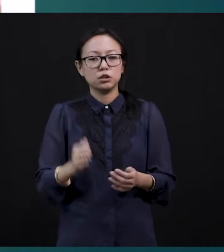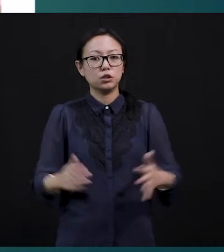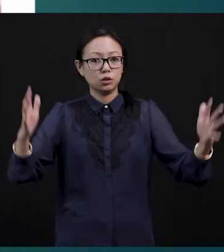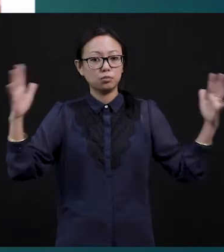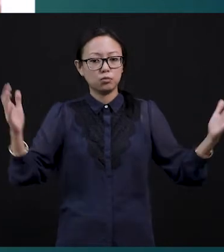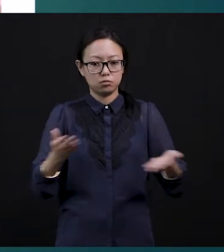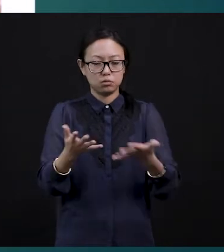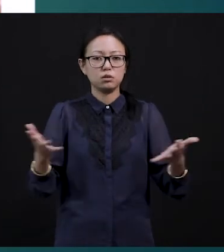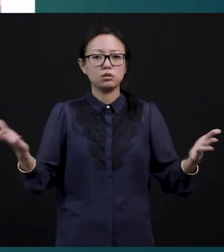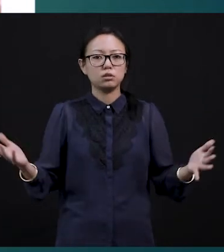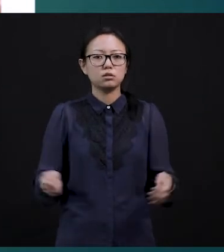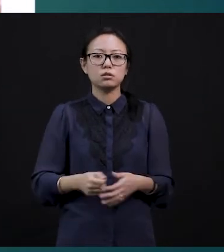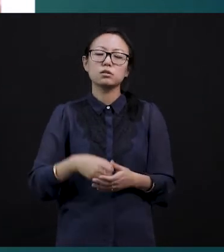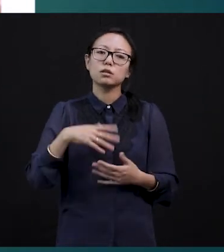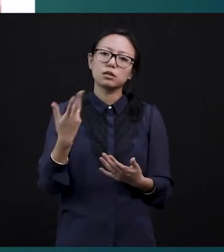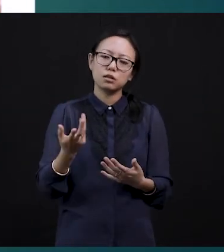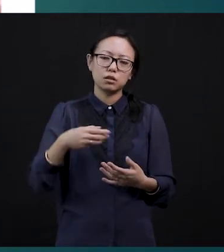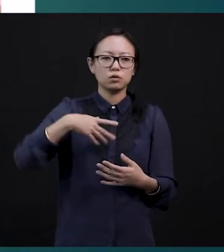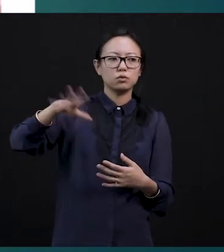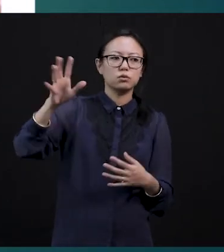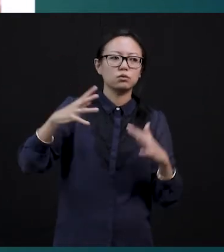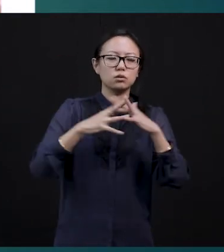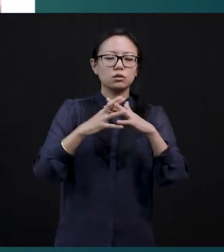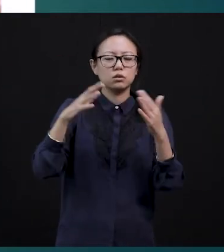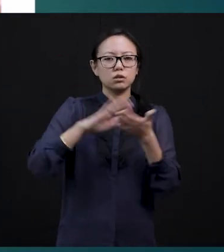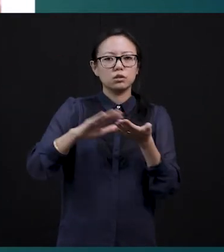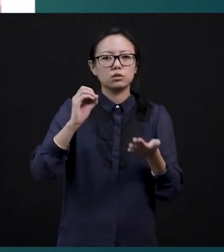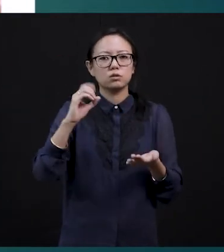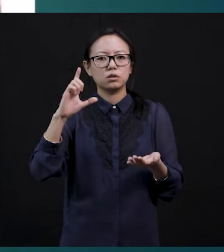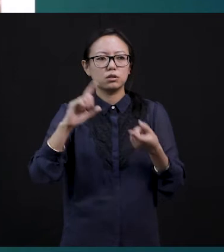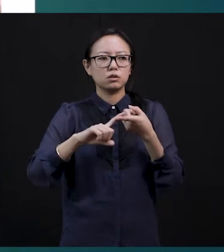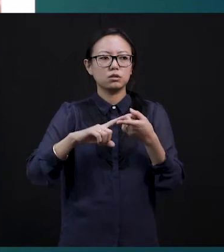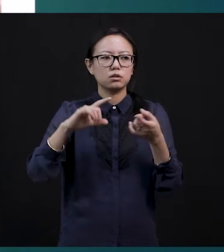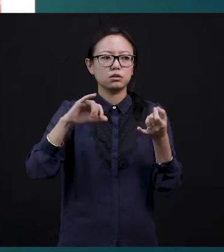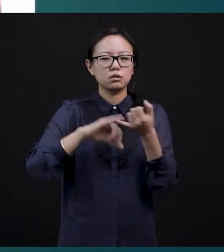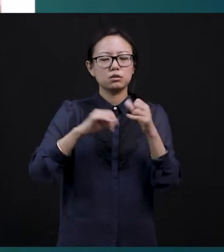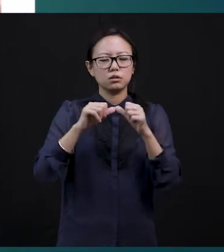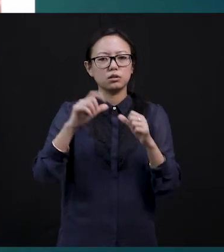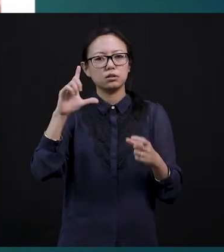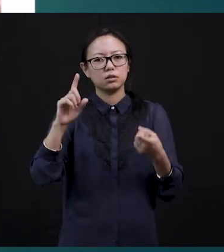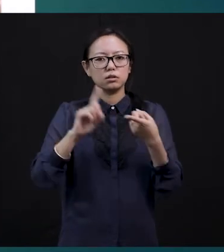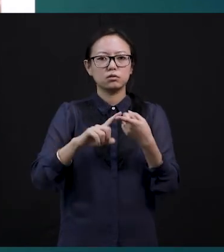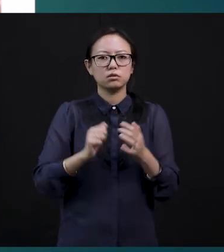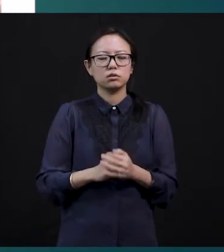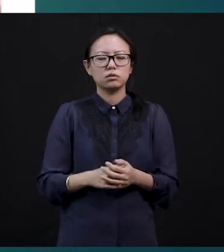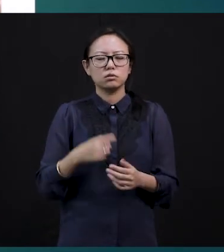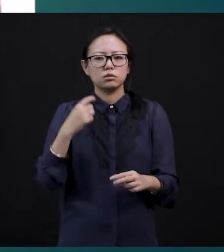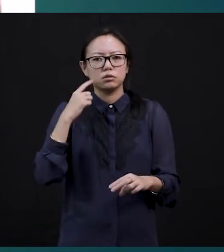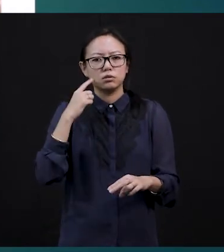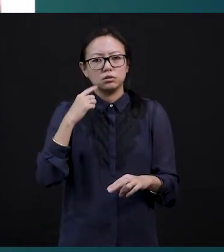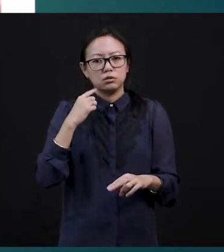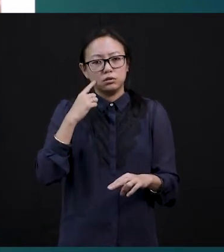sell 100 or 200 shampoos, I have to go to the wholesaler because that's the place where I will find so many